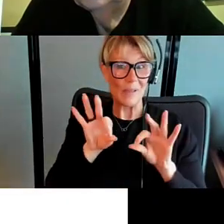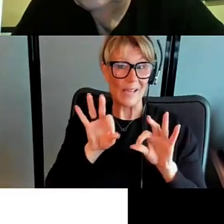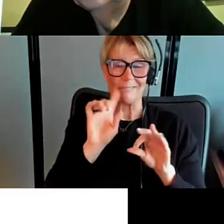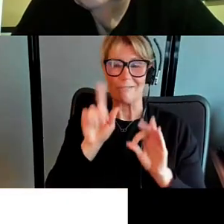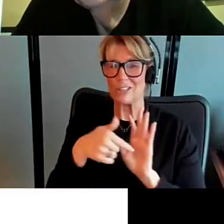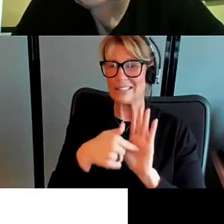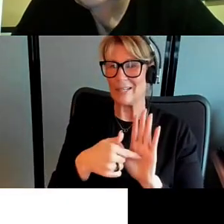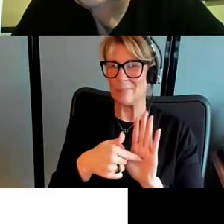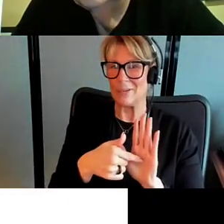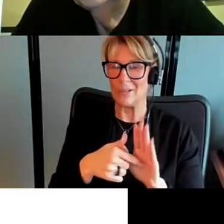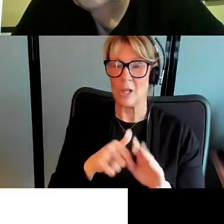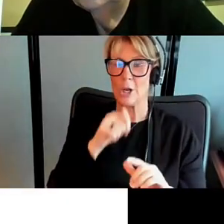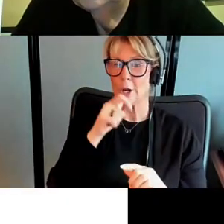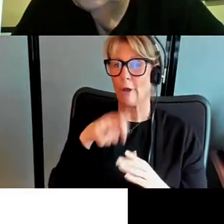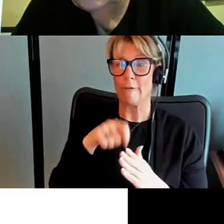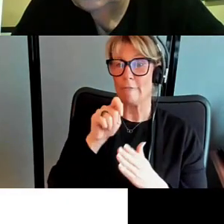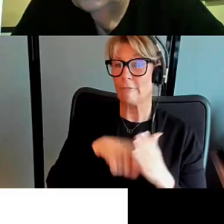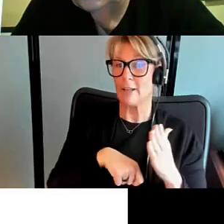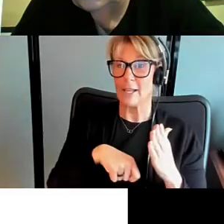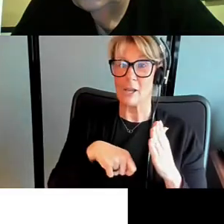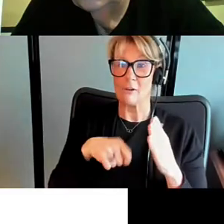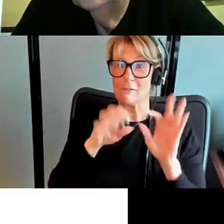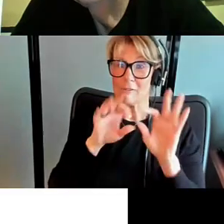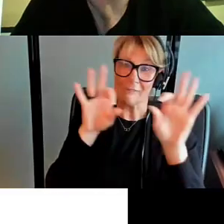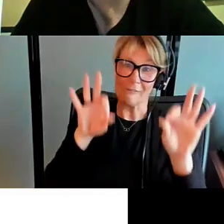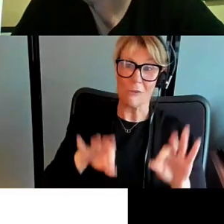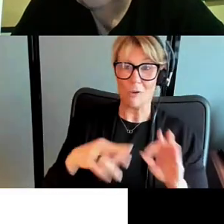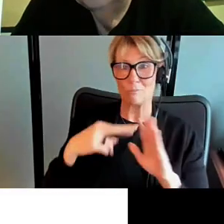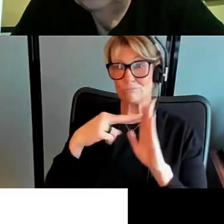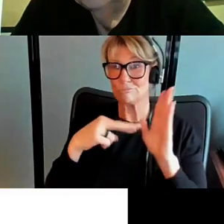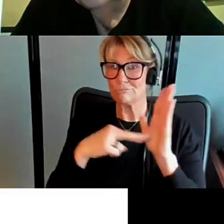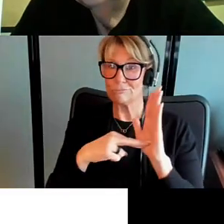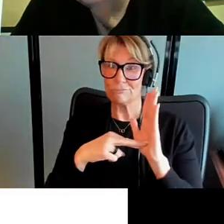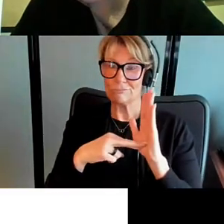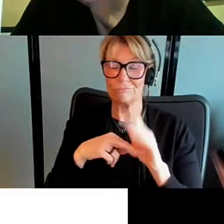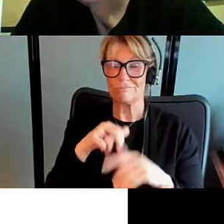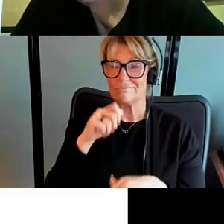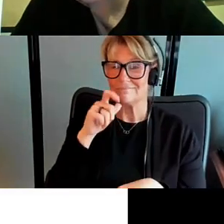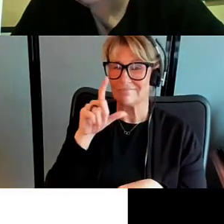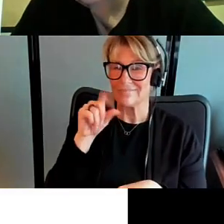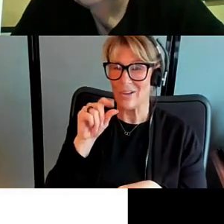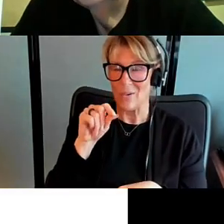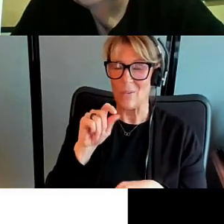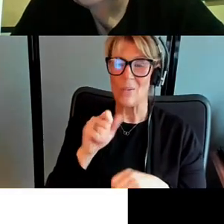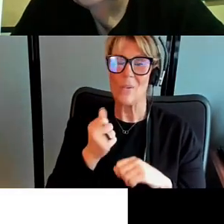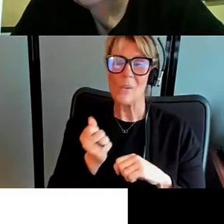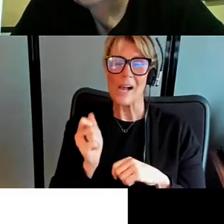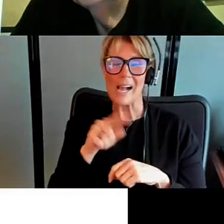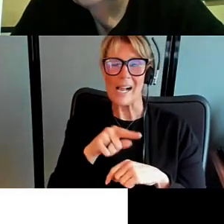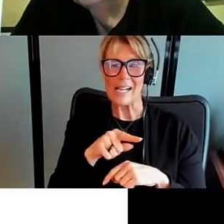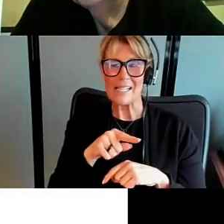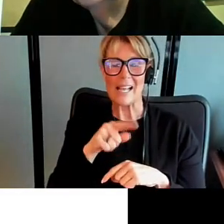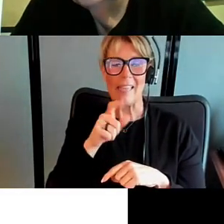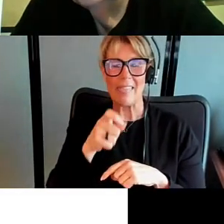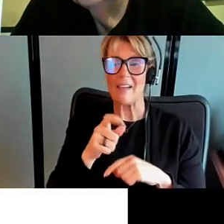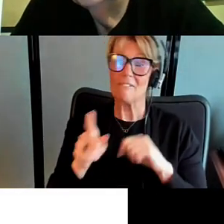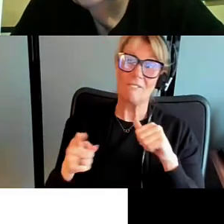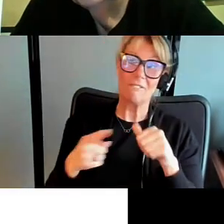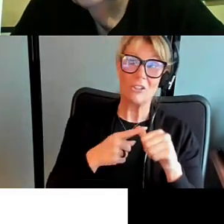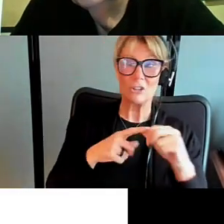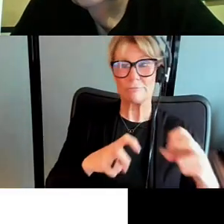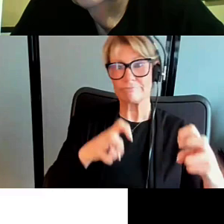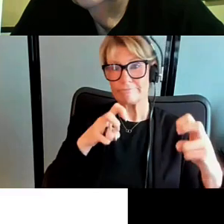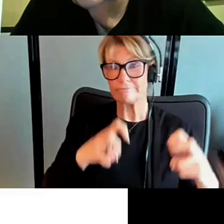example, it wasn't filling out that ministry registration form, right? We talked more about, okay, how does that intake conversation, that